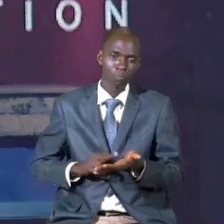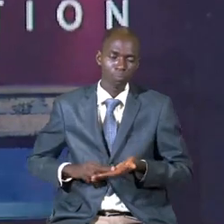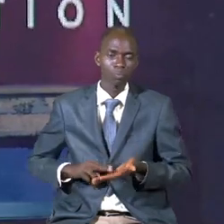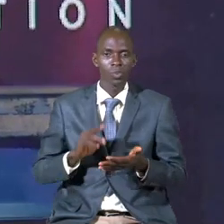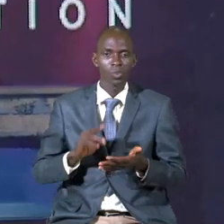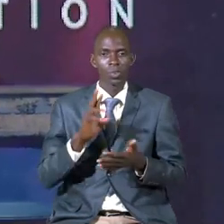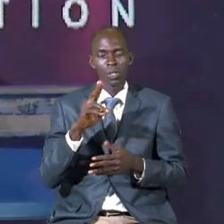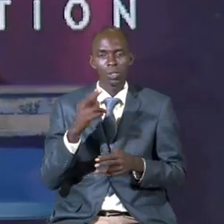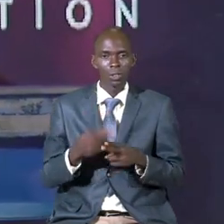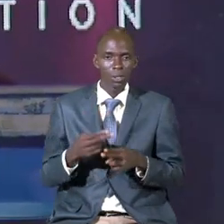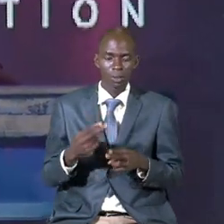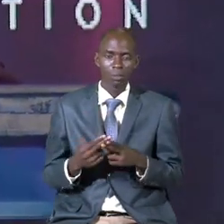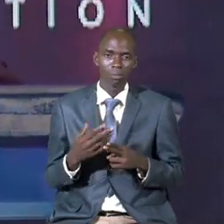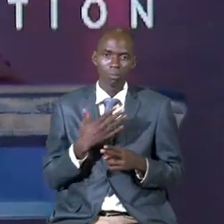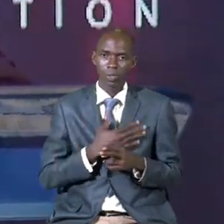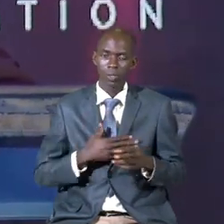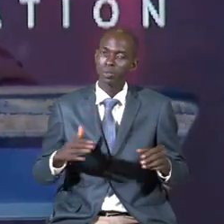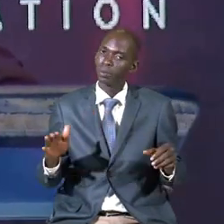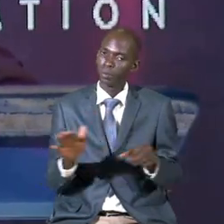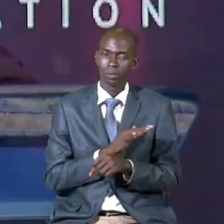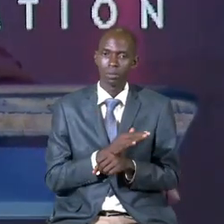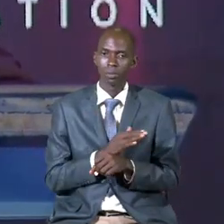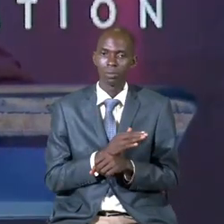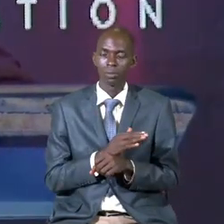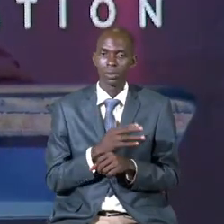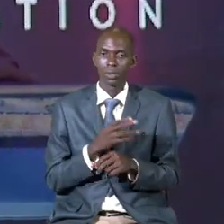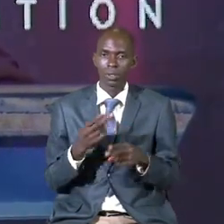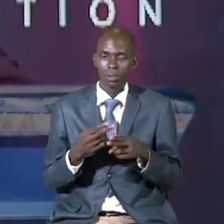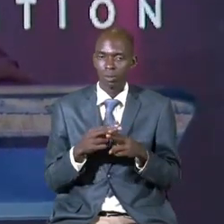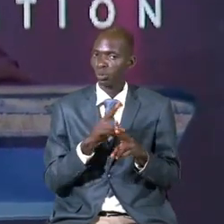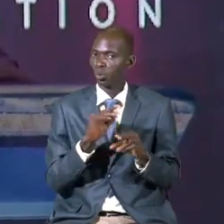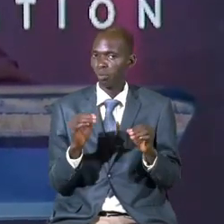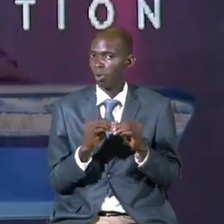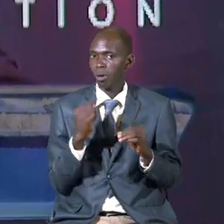feel it correctly no more lie no more deception